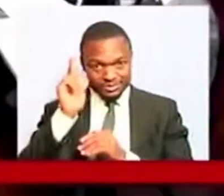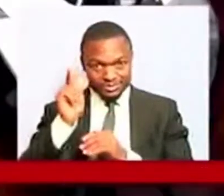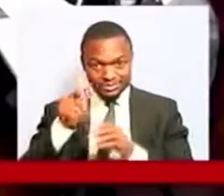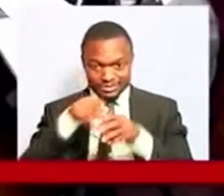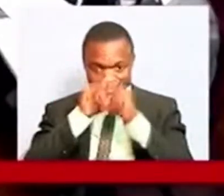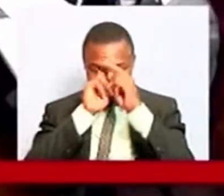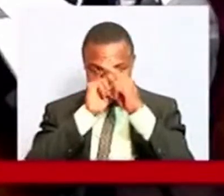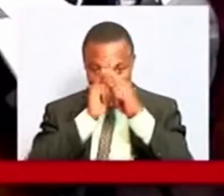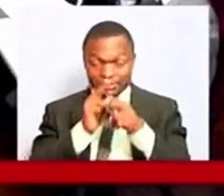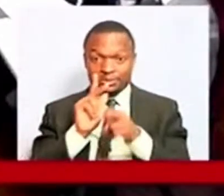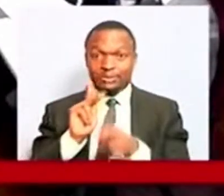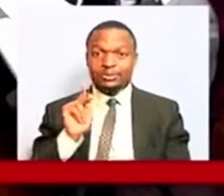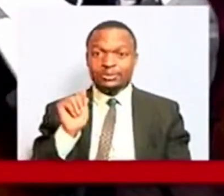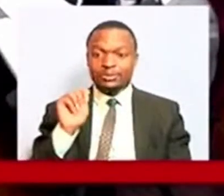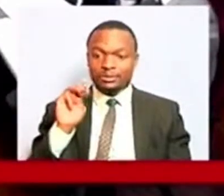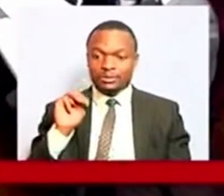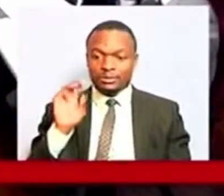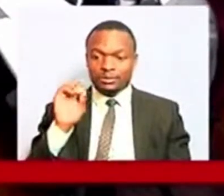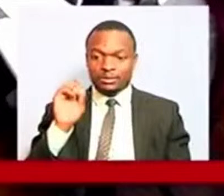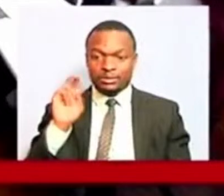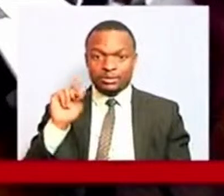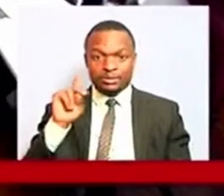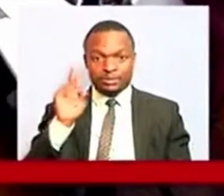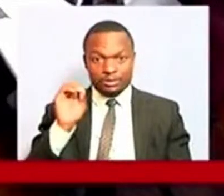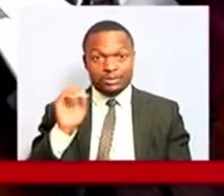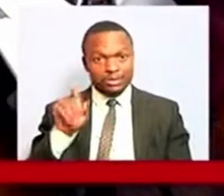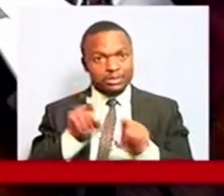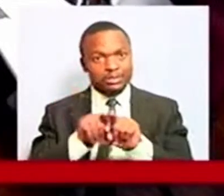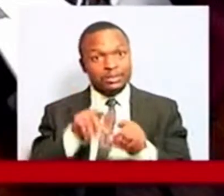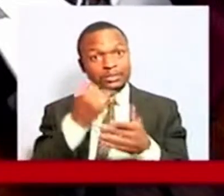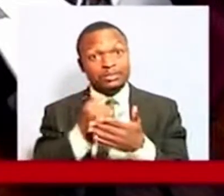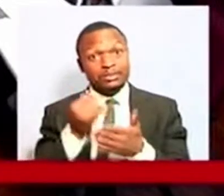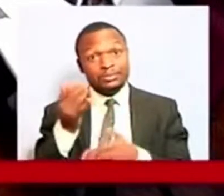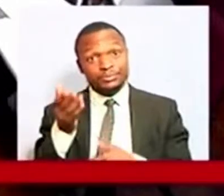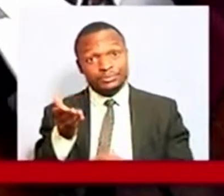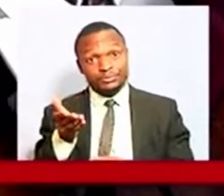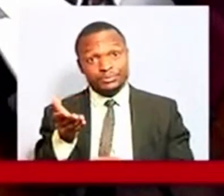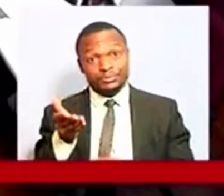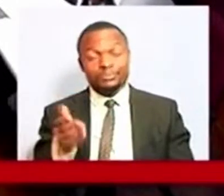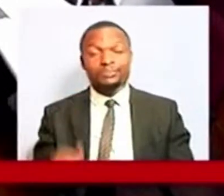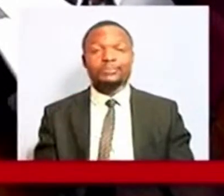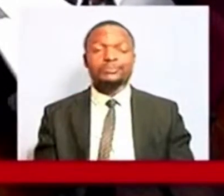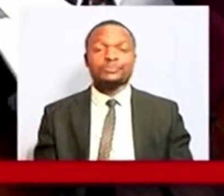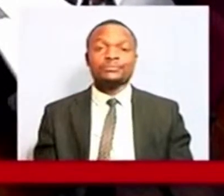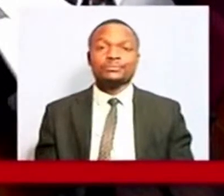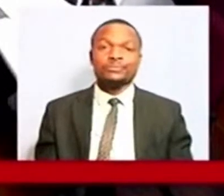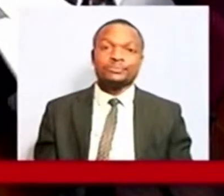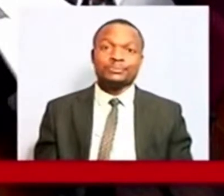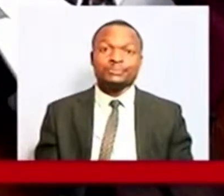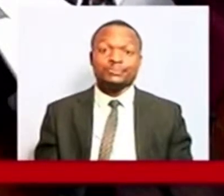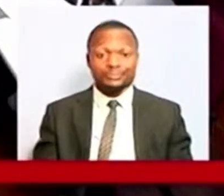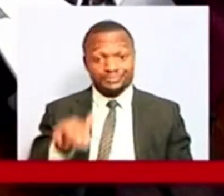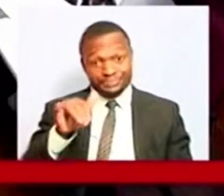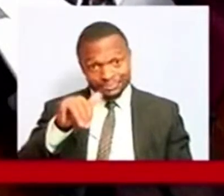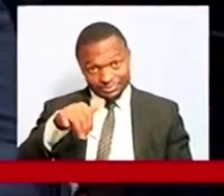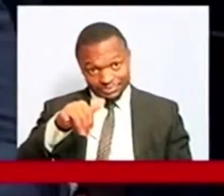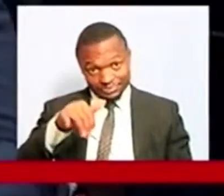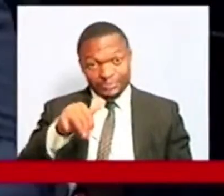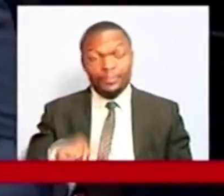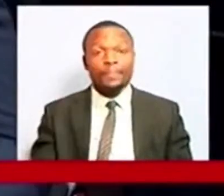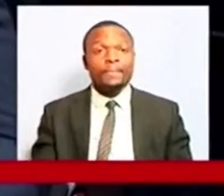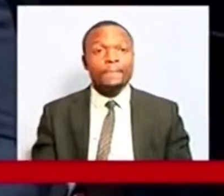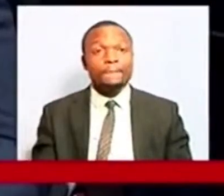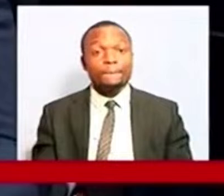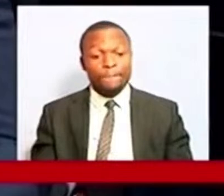Honorable Commando, same issue? Yes, I don't know whether that is the second one, but let me come in also. Okay. Yes, on